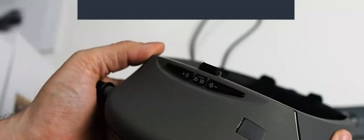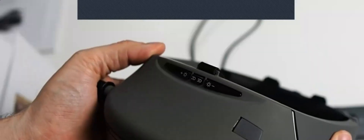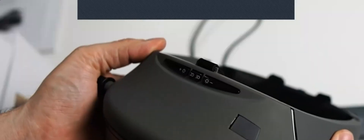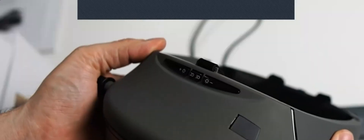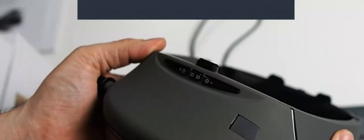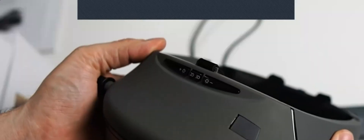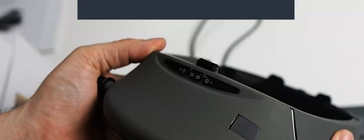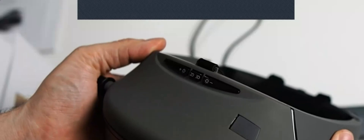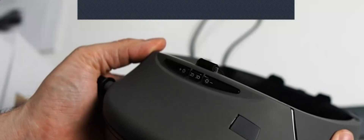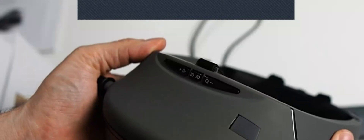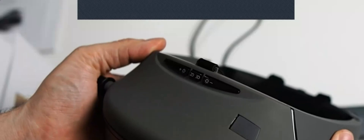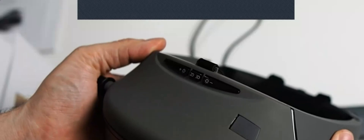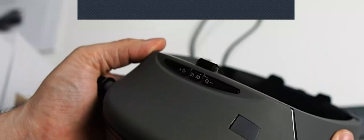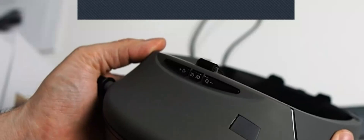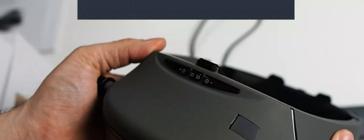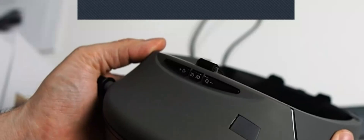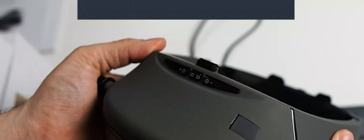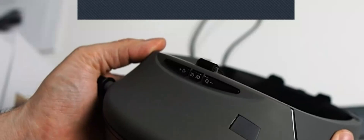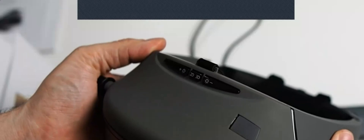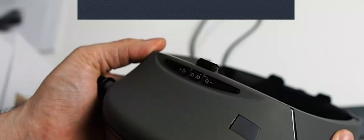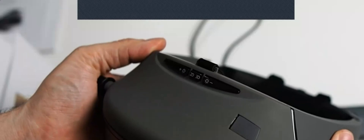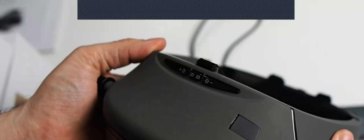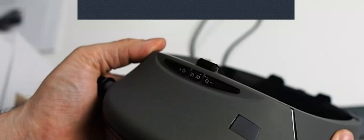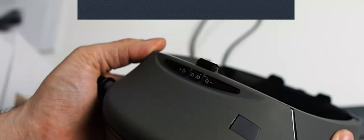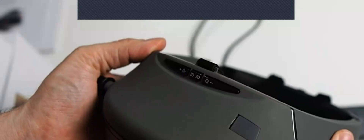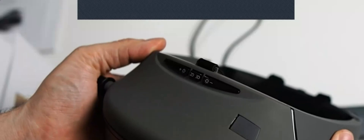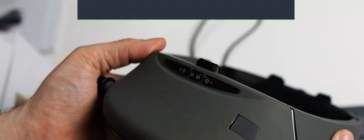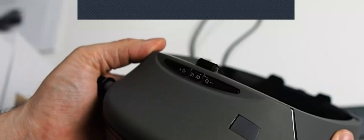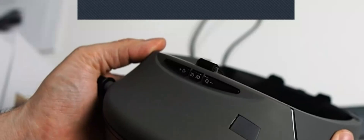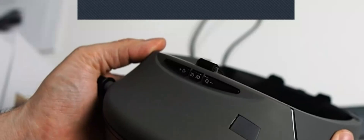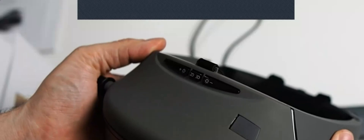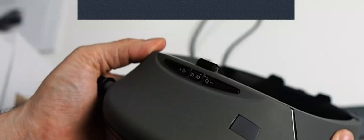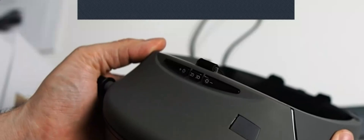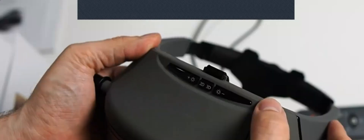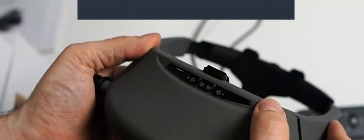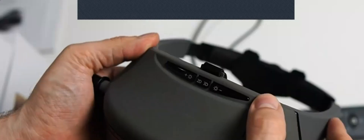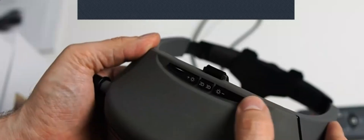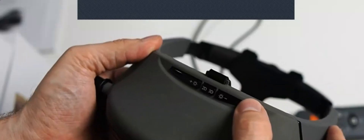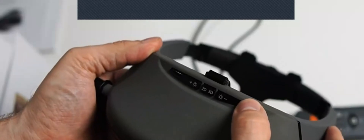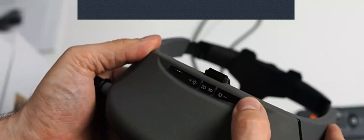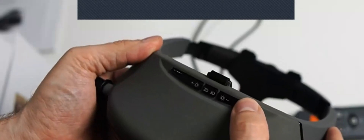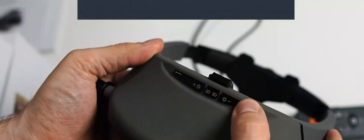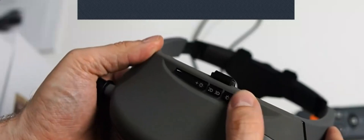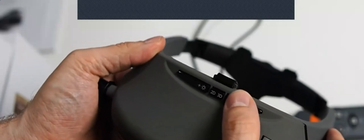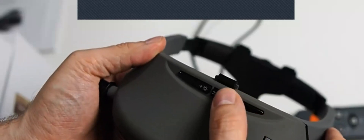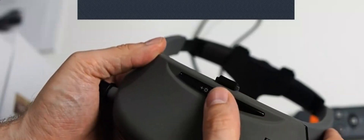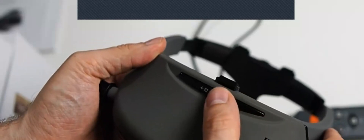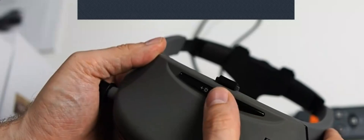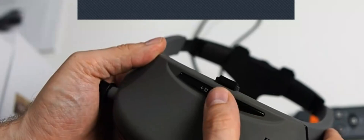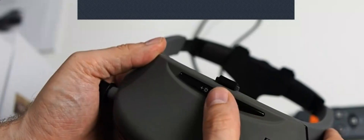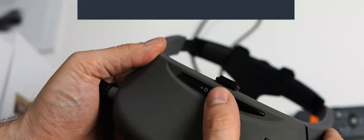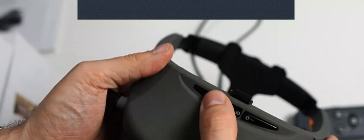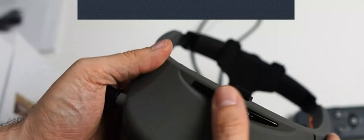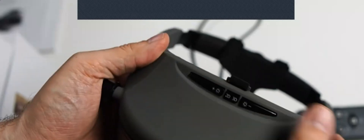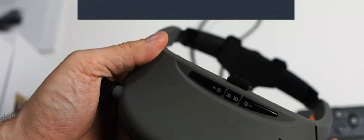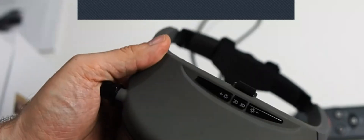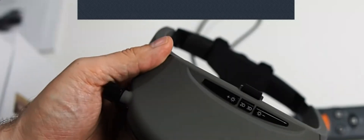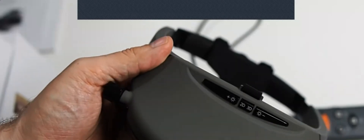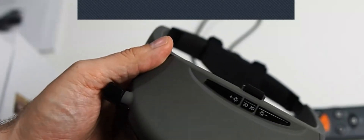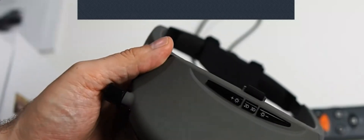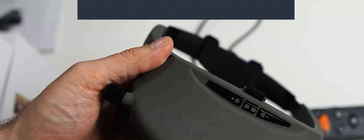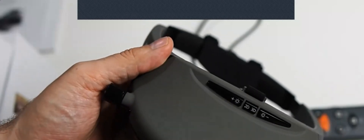have three controls on the front here. We have a brightness increase, a brightness decrease, and then the 2D